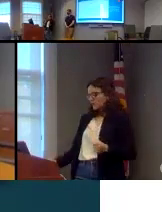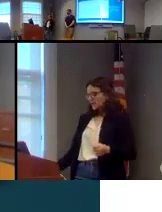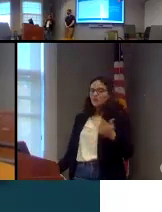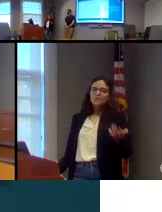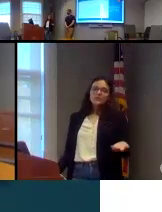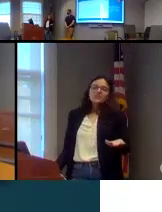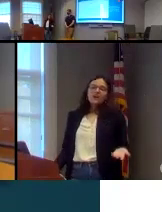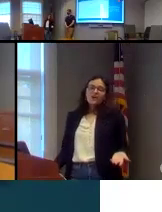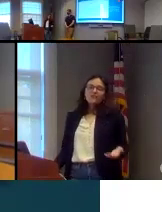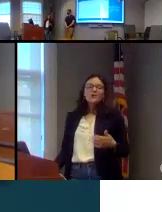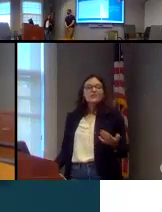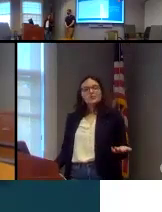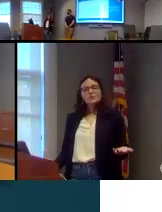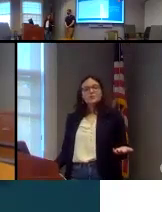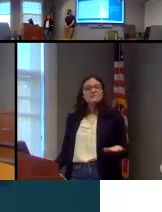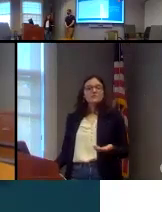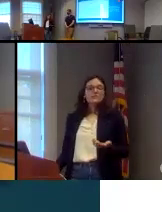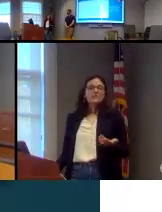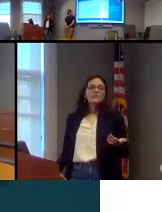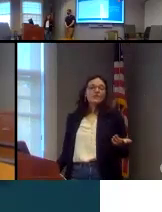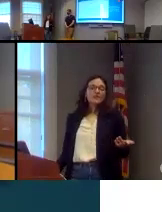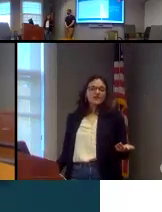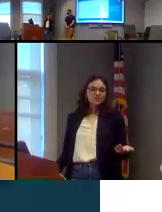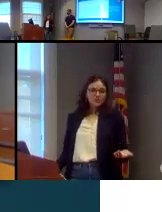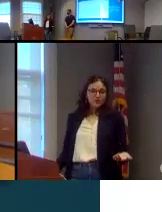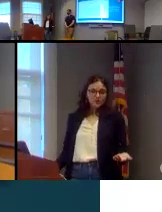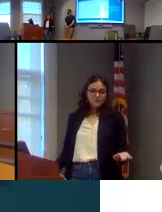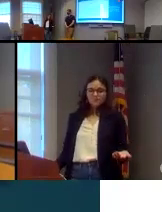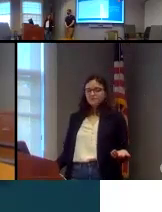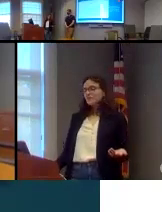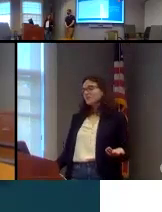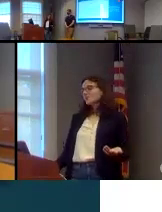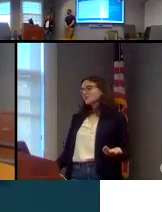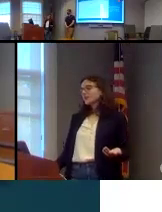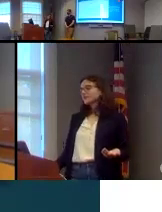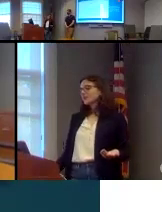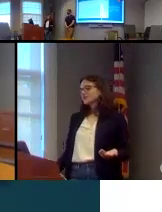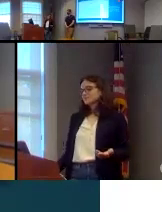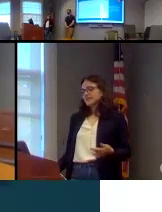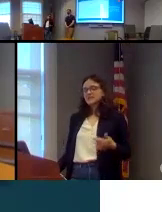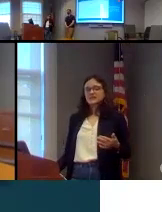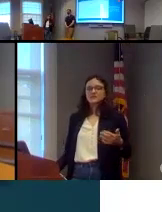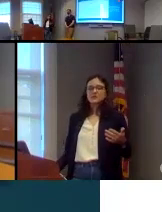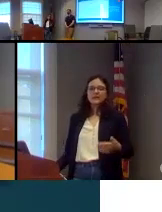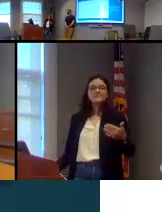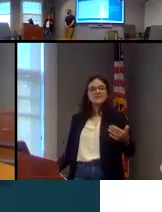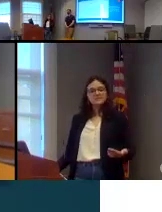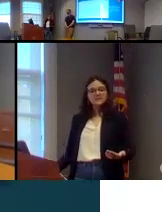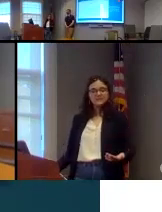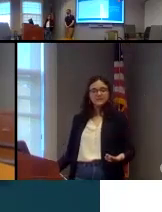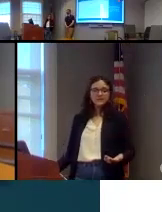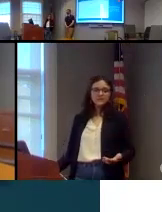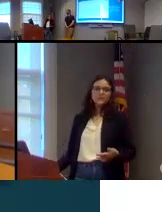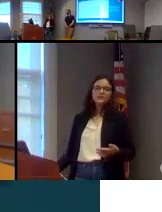it's much more of an accurate reflection of when things are reported versus when they actually occurred. So if we had not taken the time to go back